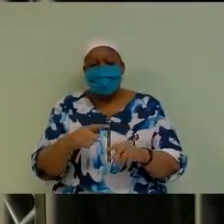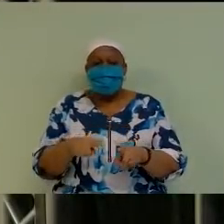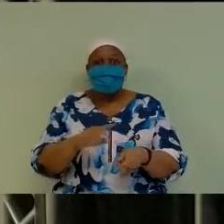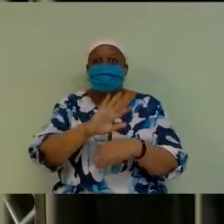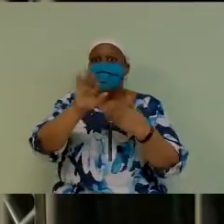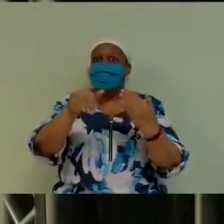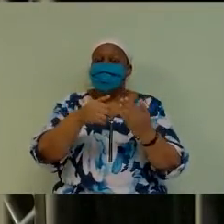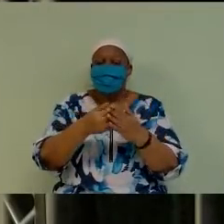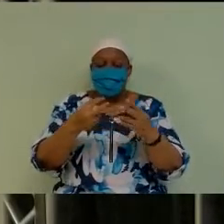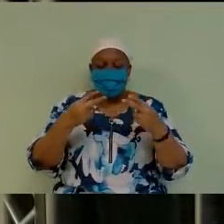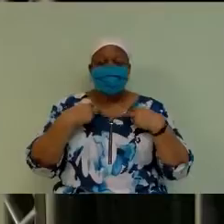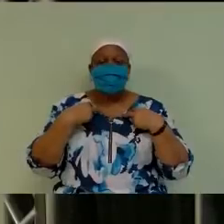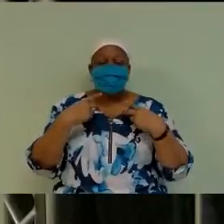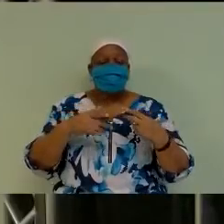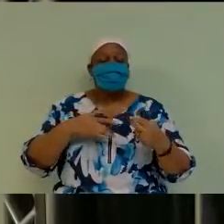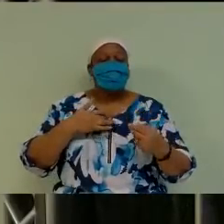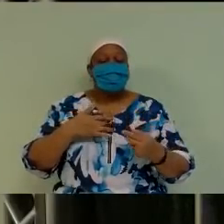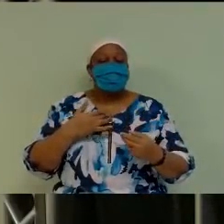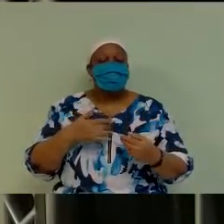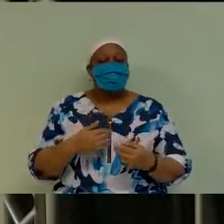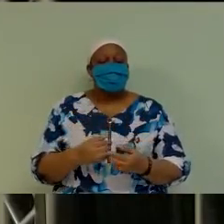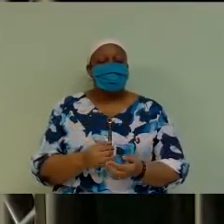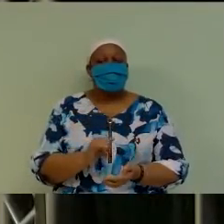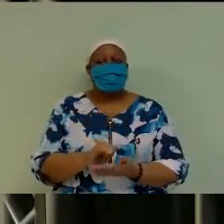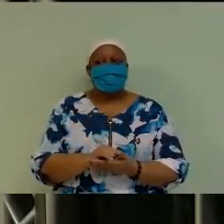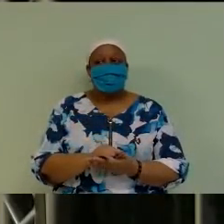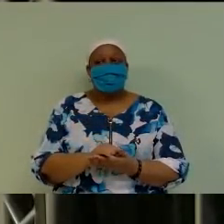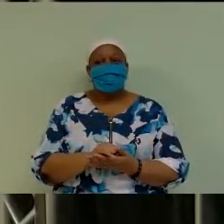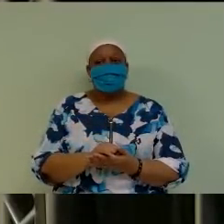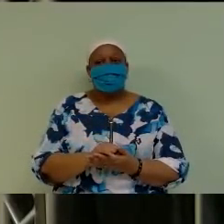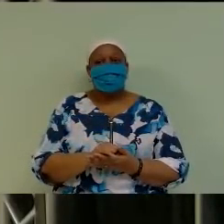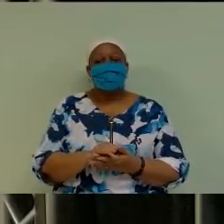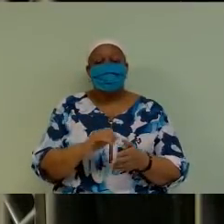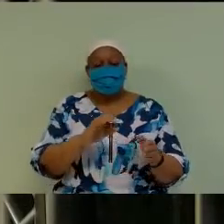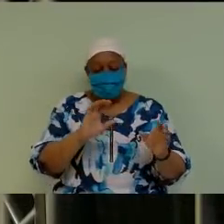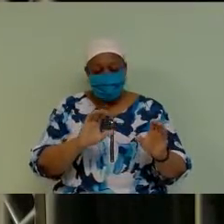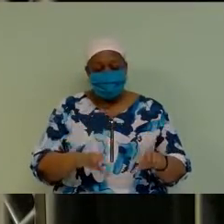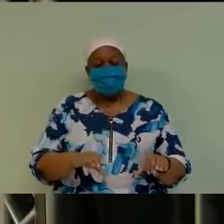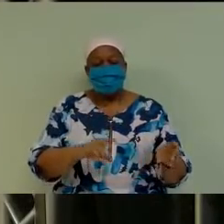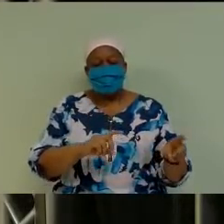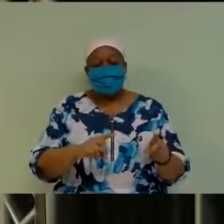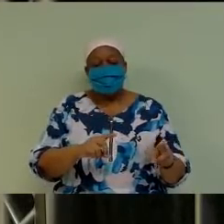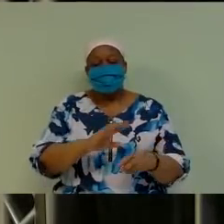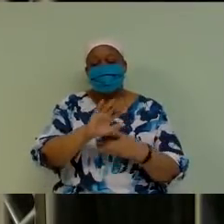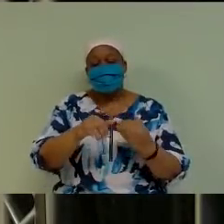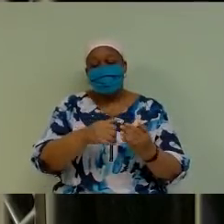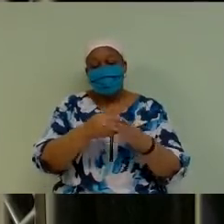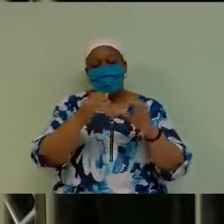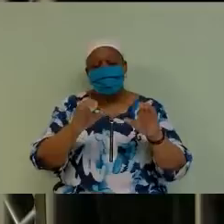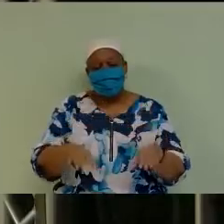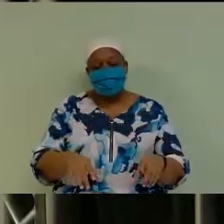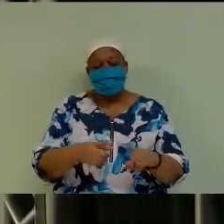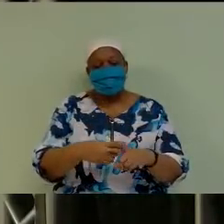the impact, and we are doing all that we can to lessen that impact